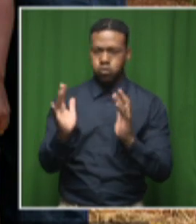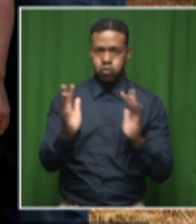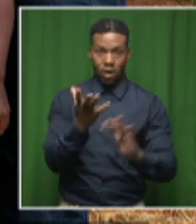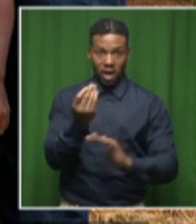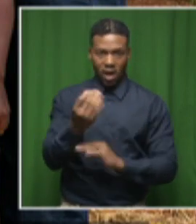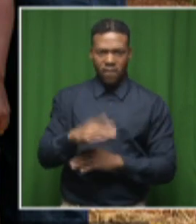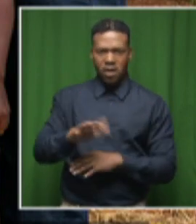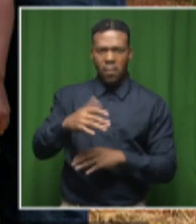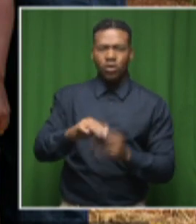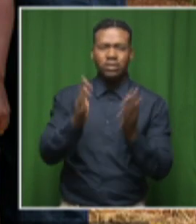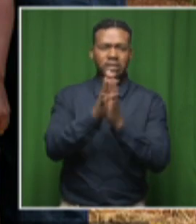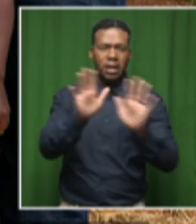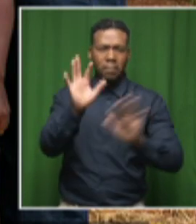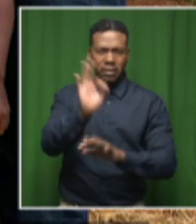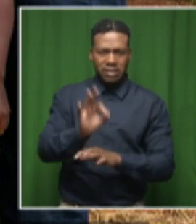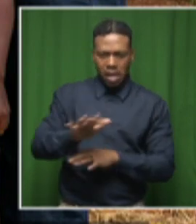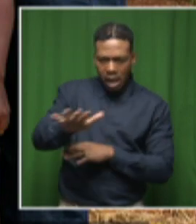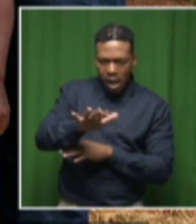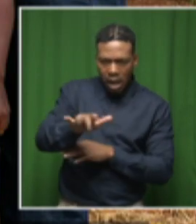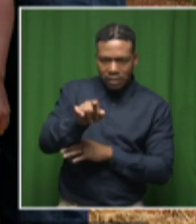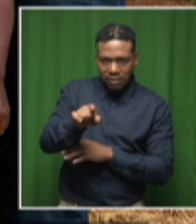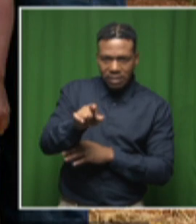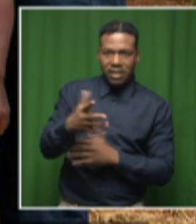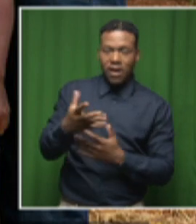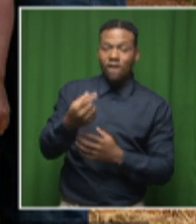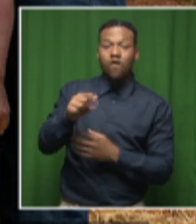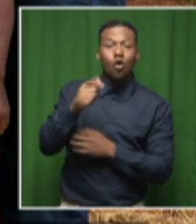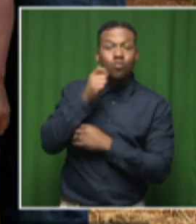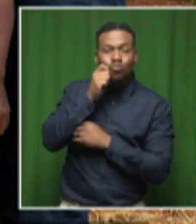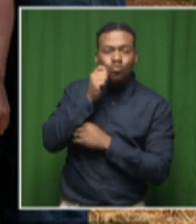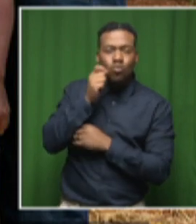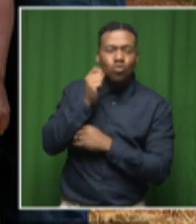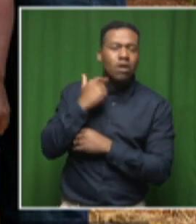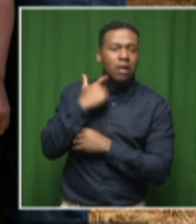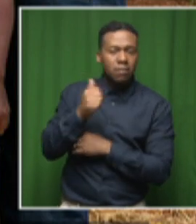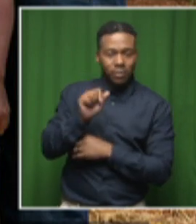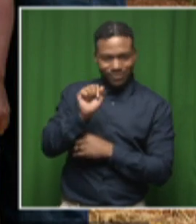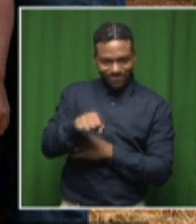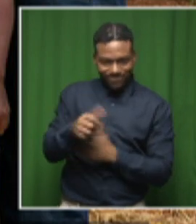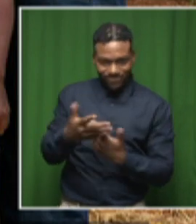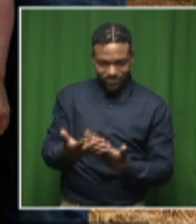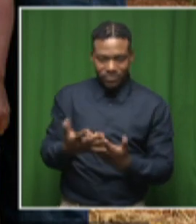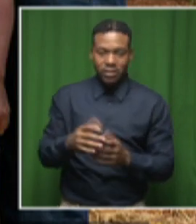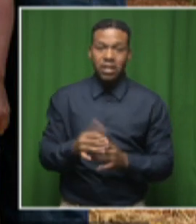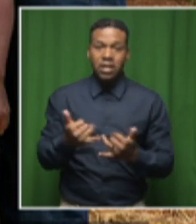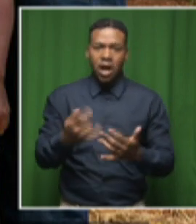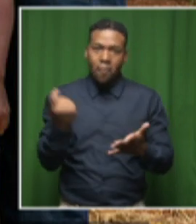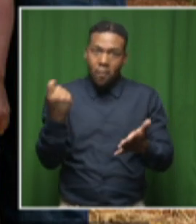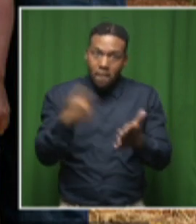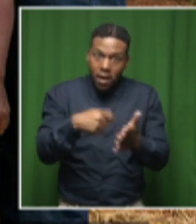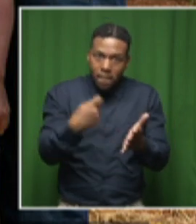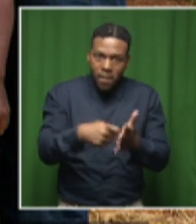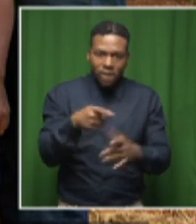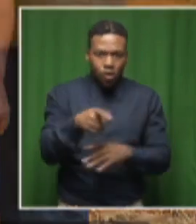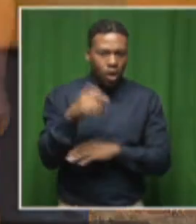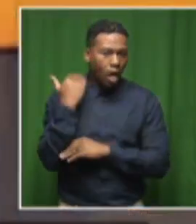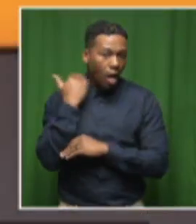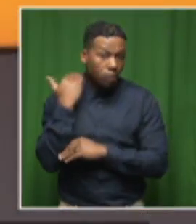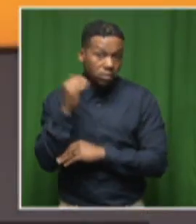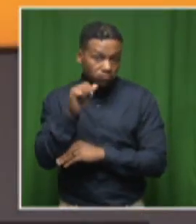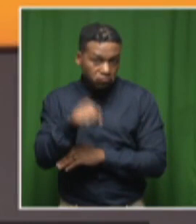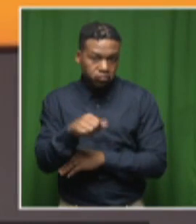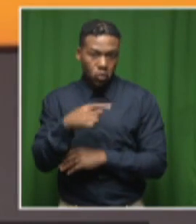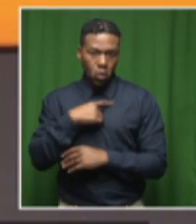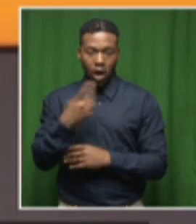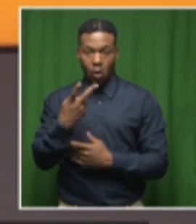is dedicated to limes. So as a result, consumers either end up paying for expensive imported limes or they substitute them